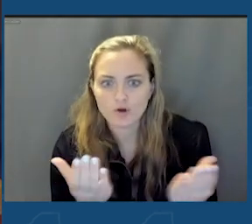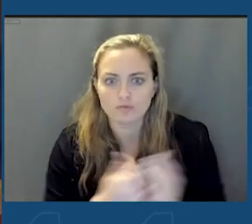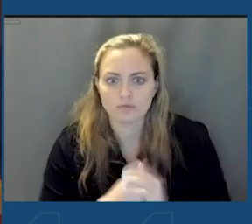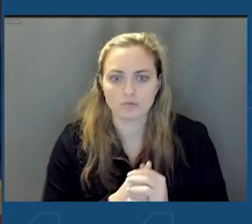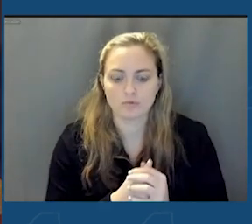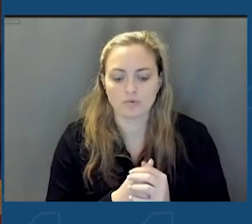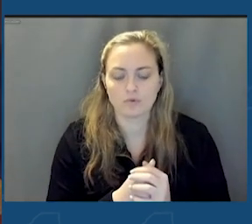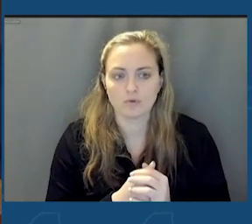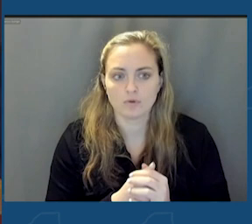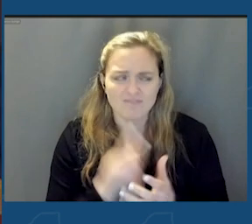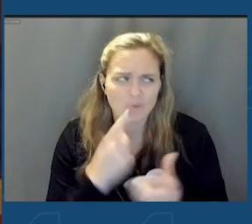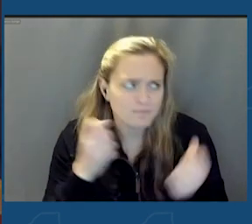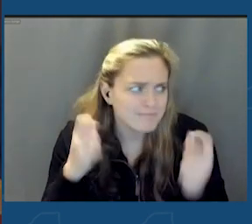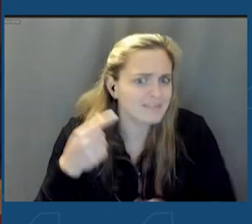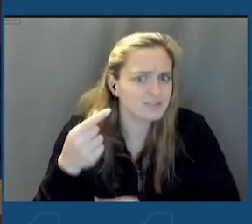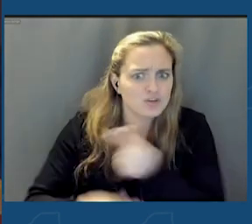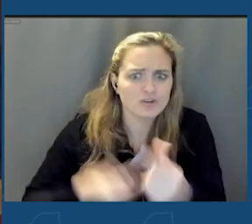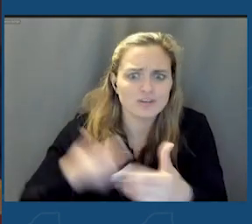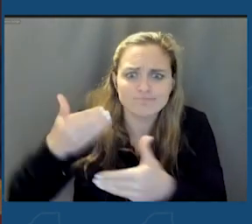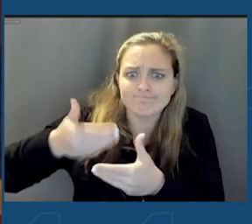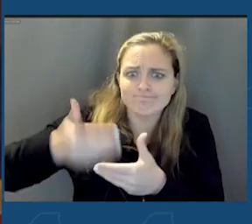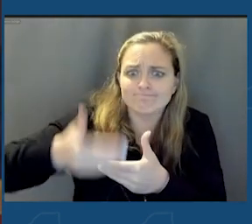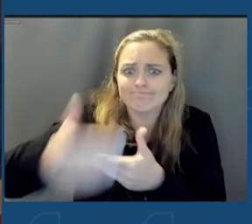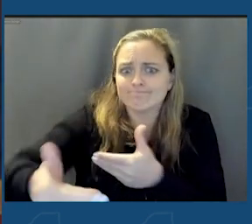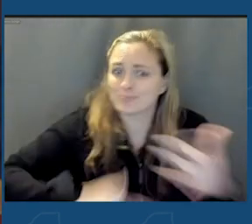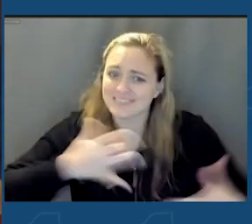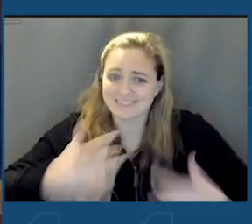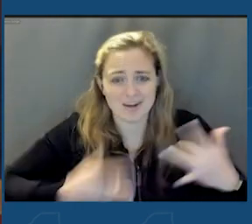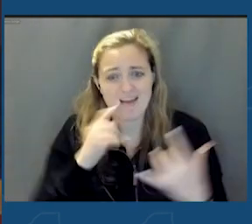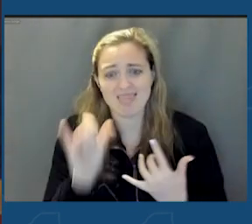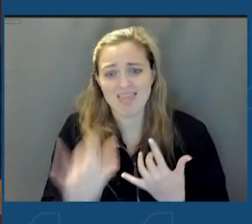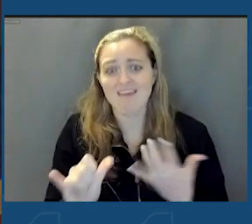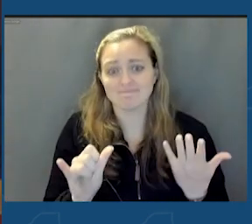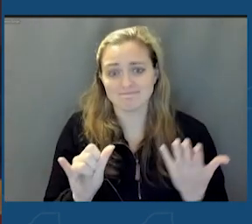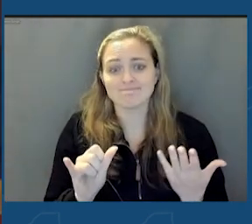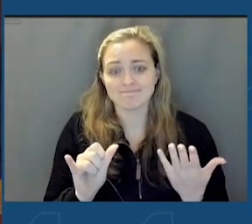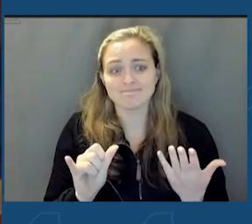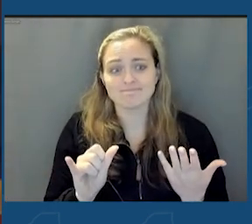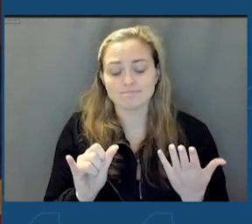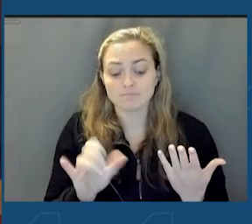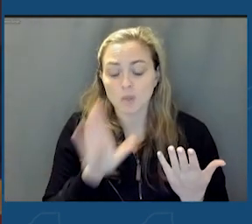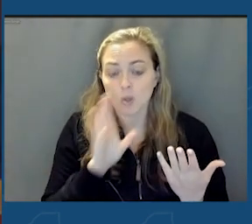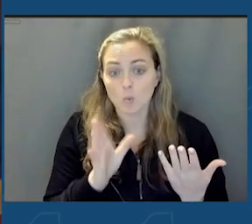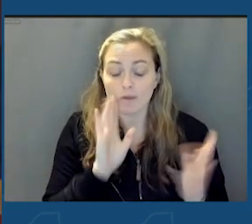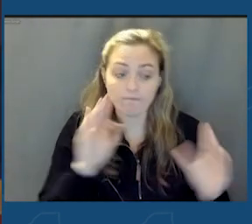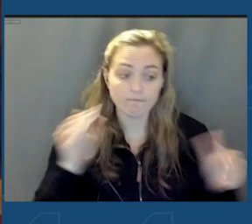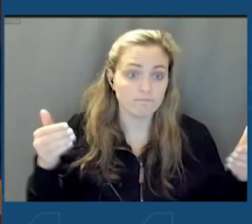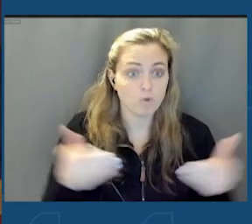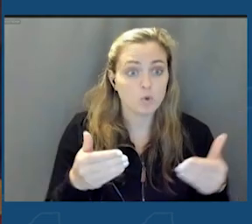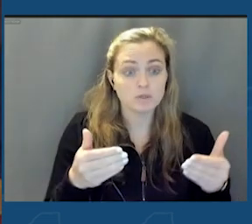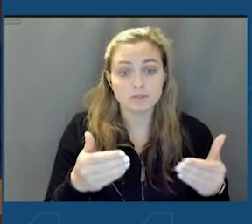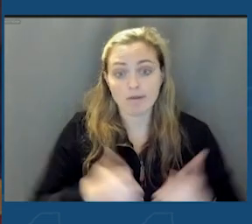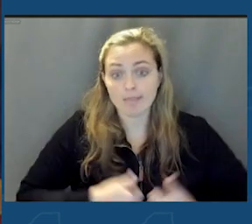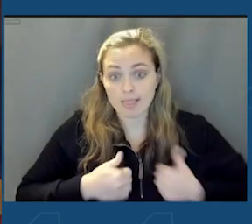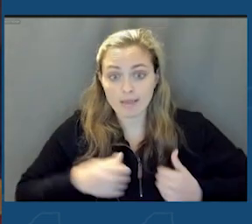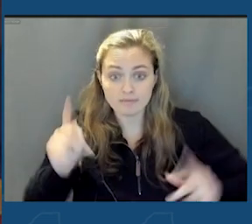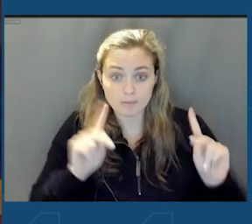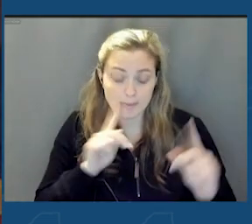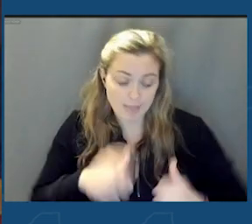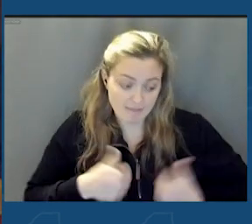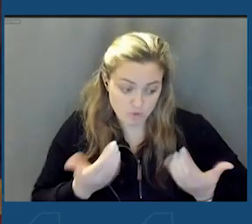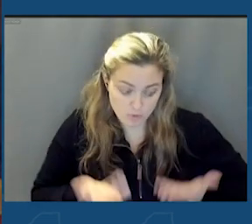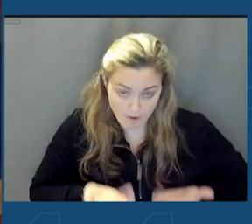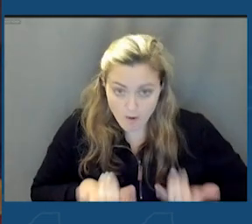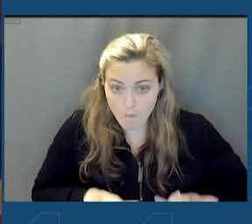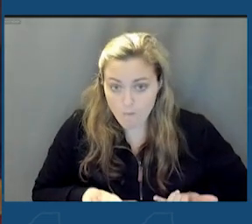for generations to come, and that's what I'm so excited about. So we're going to focus on the lives of the people who live here now.